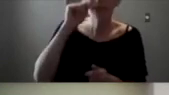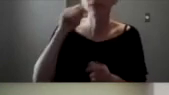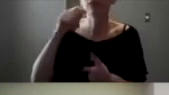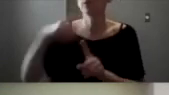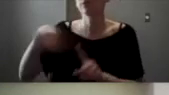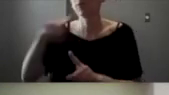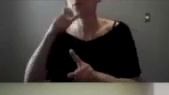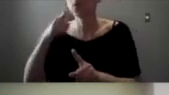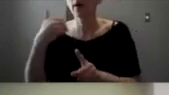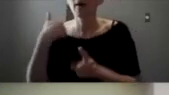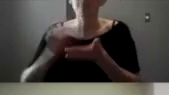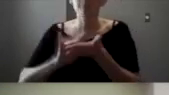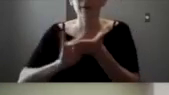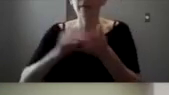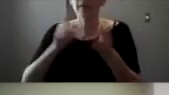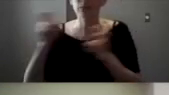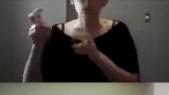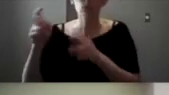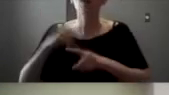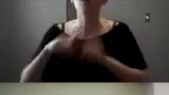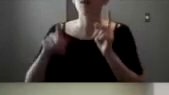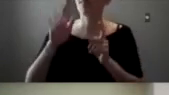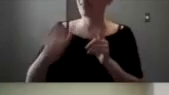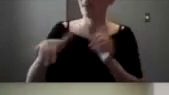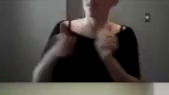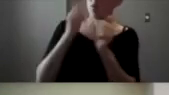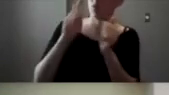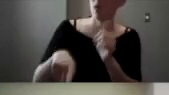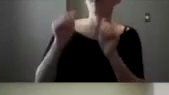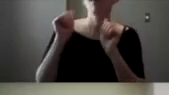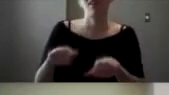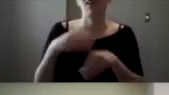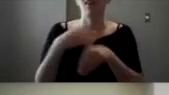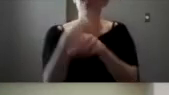visits can be done by telemedicine, and a person doesn't need to come into the clinic.